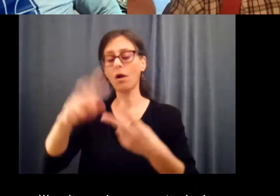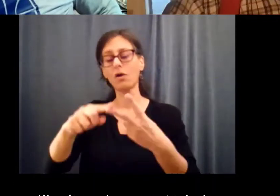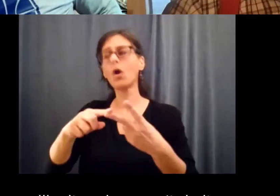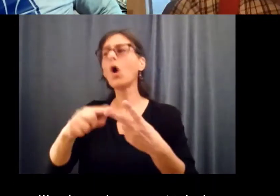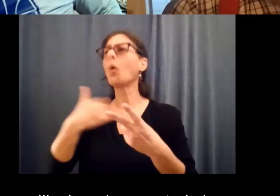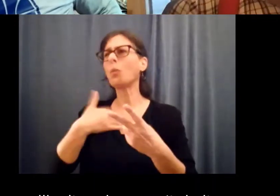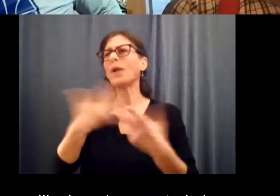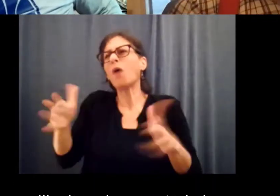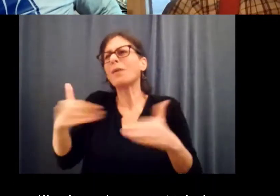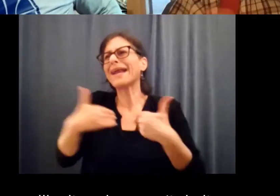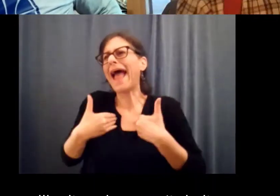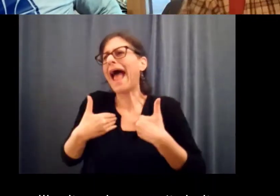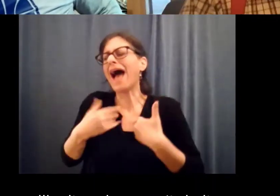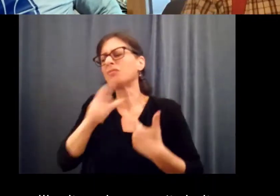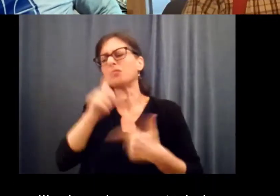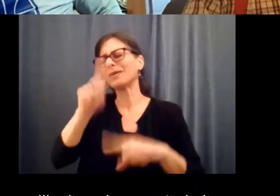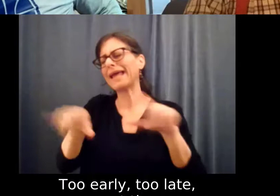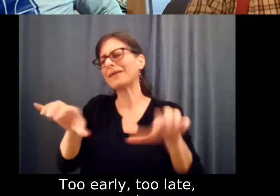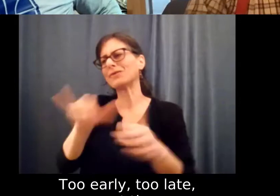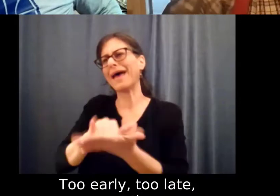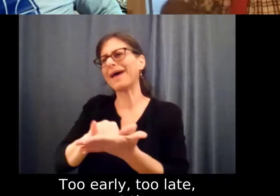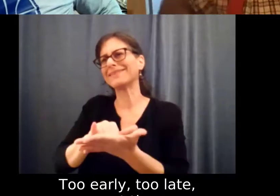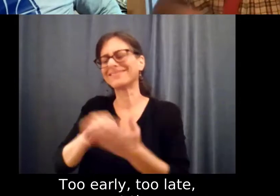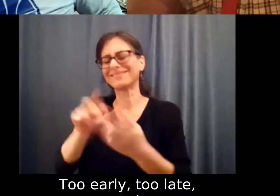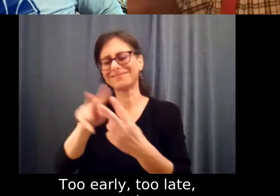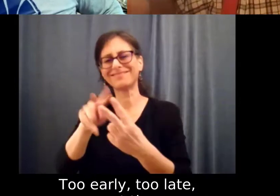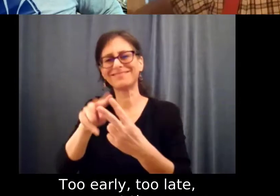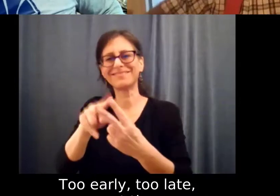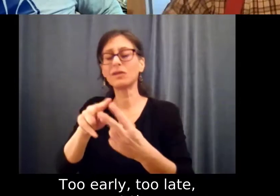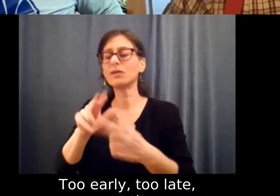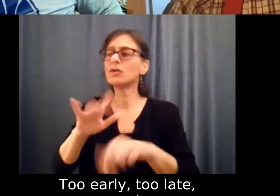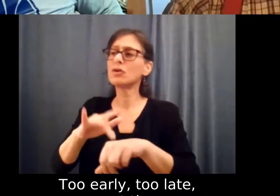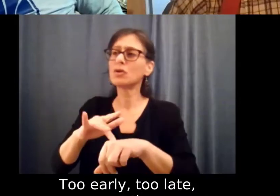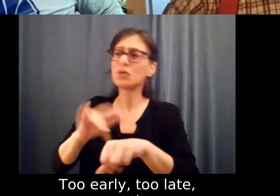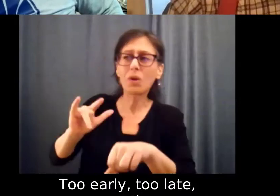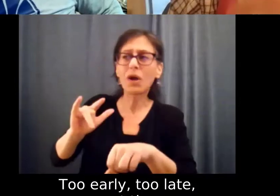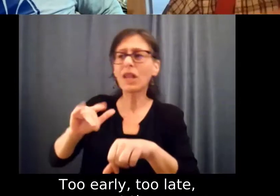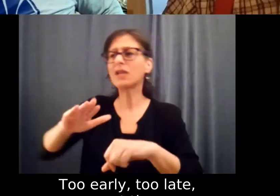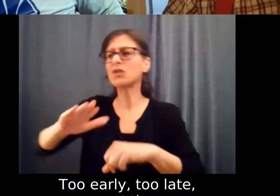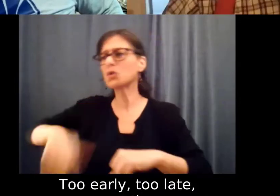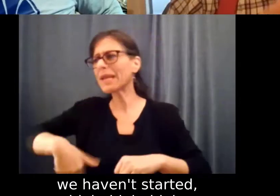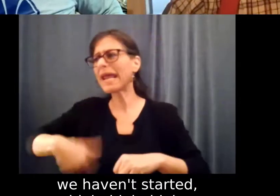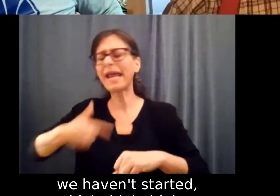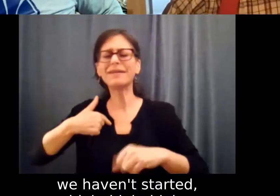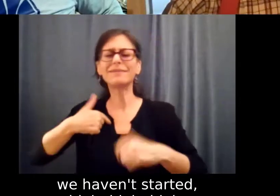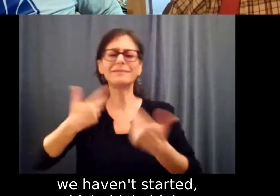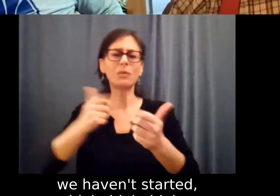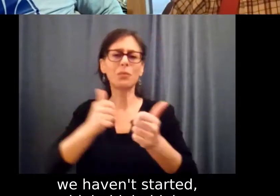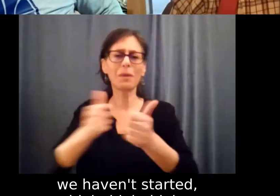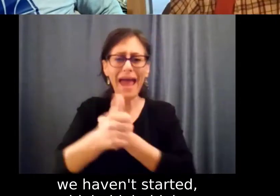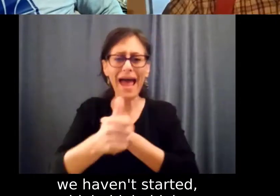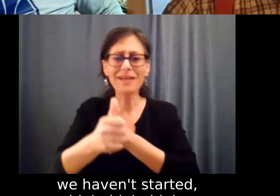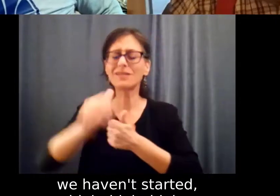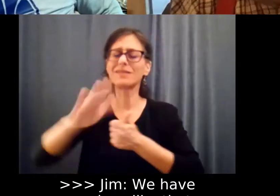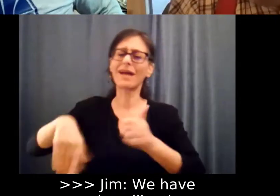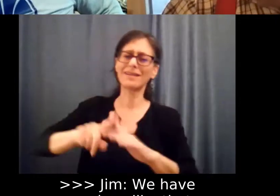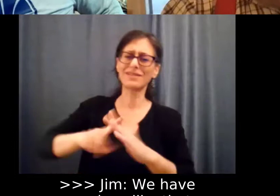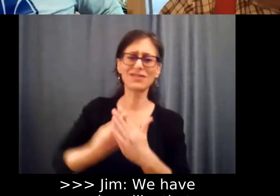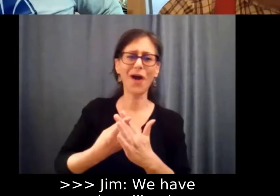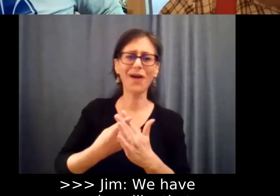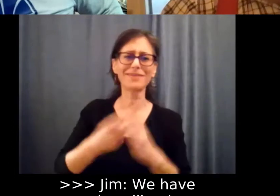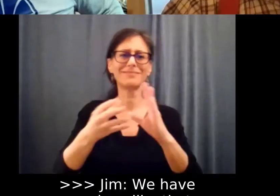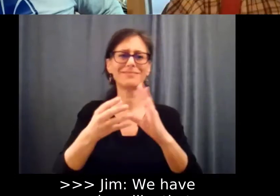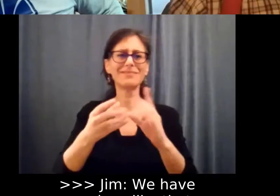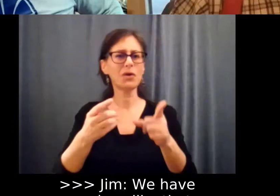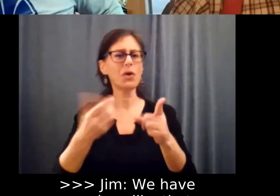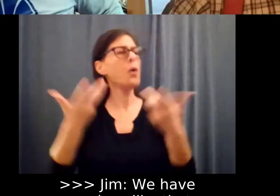like it, so therefore we can't do it, right? But too early, too late, we're past the season, we haven't started, blah, blah, blah, whatever. Or we already